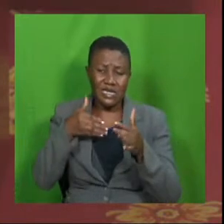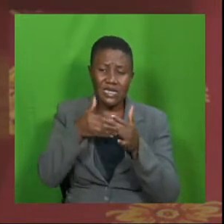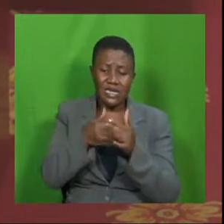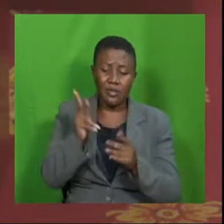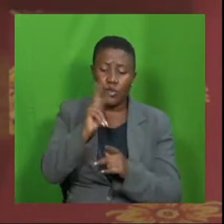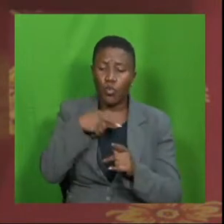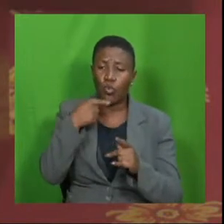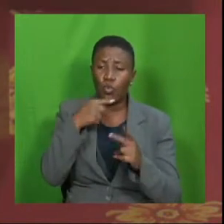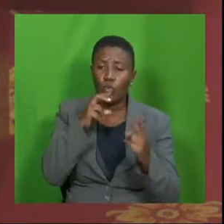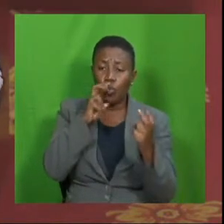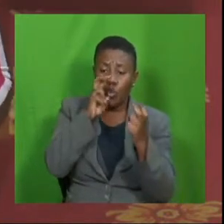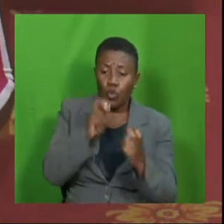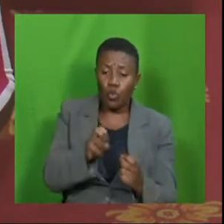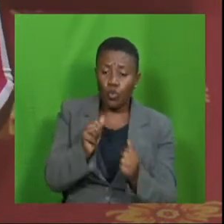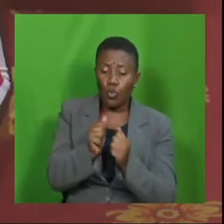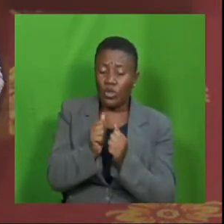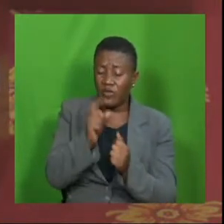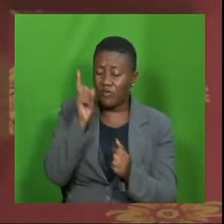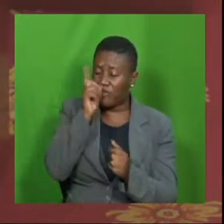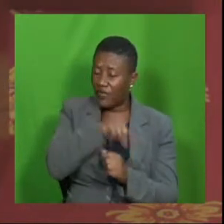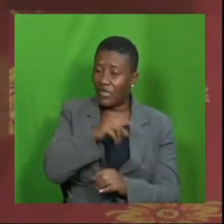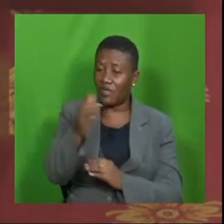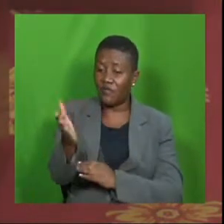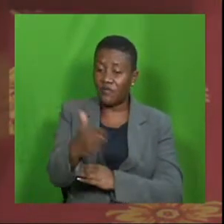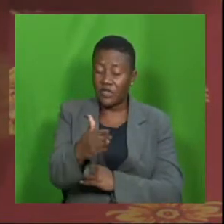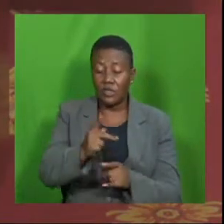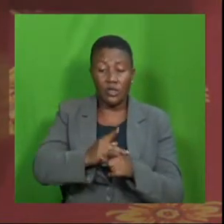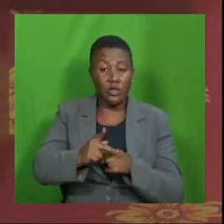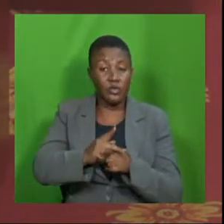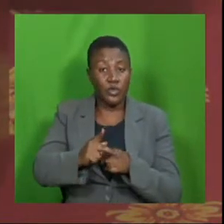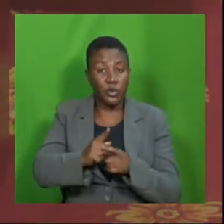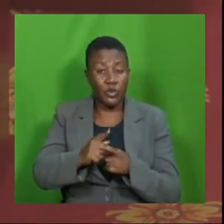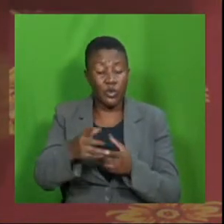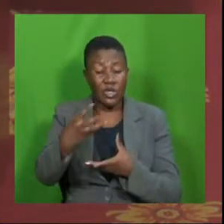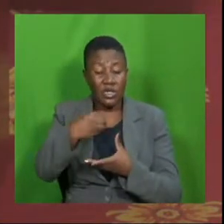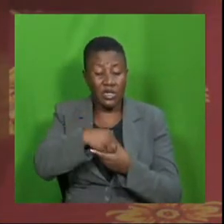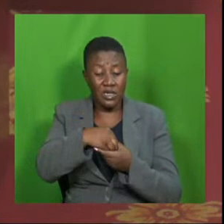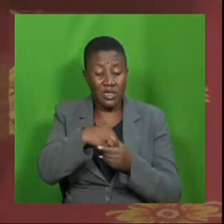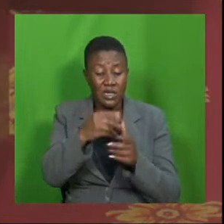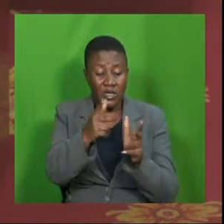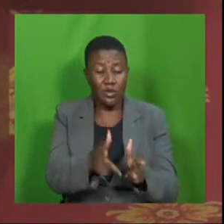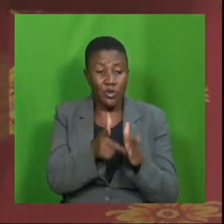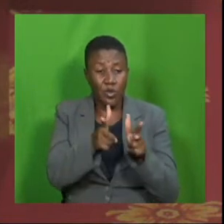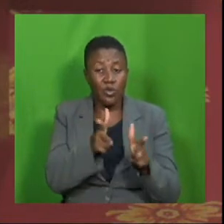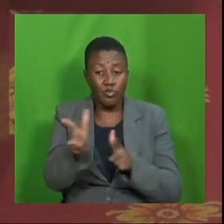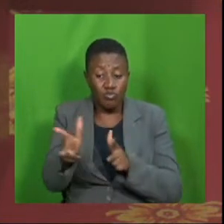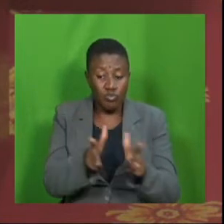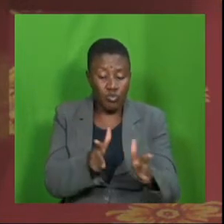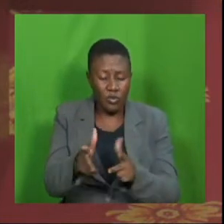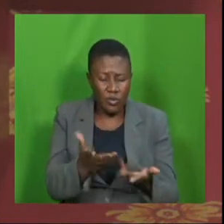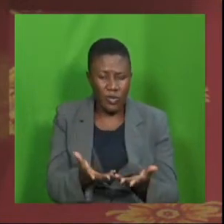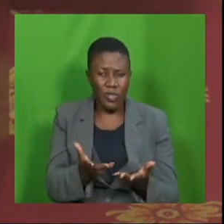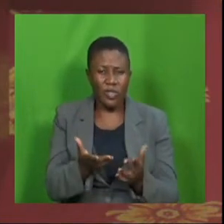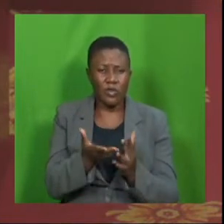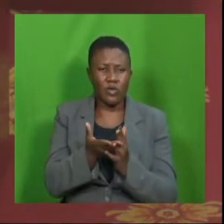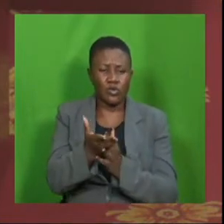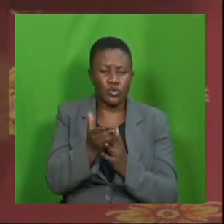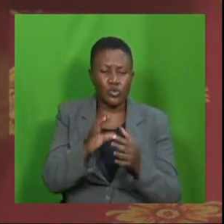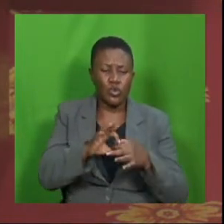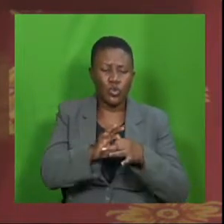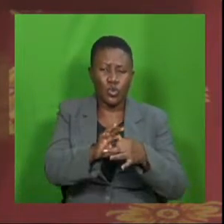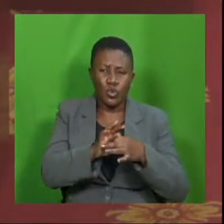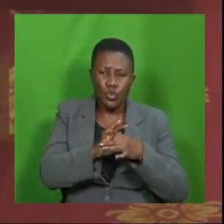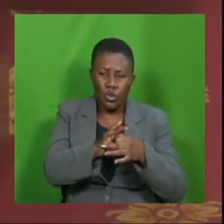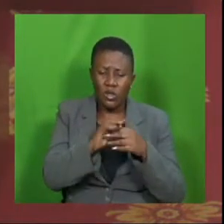engaged in illegal fishing practices, including cycle, through collaboration and engagement